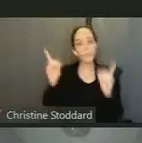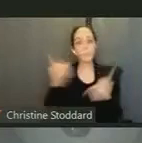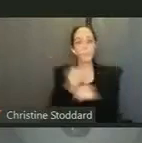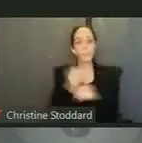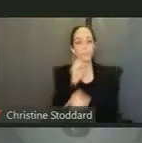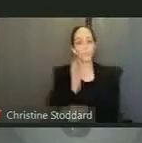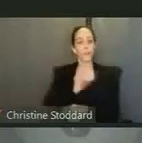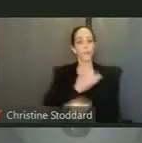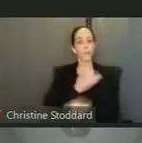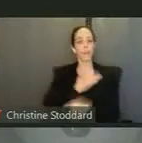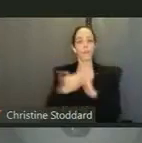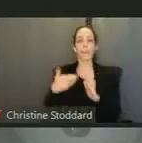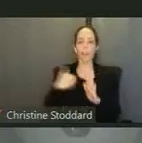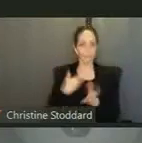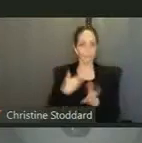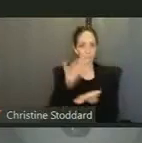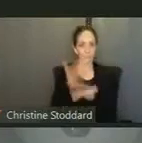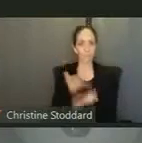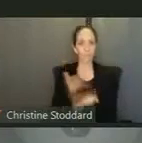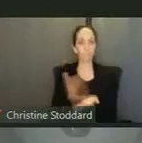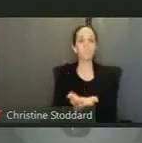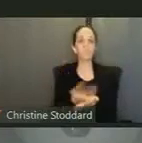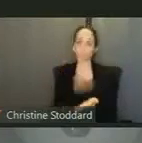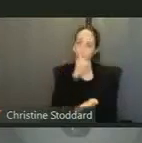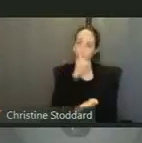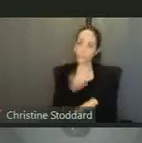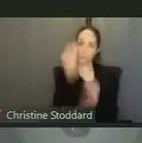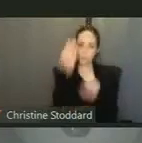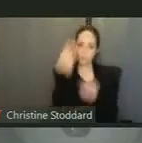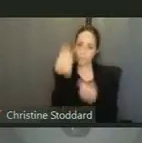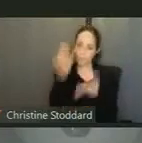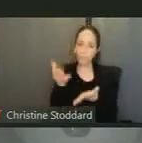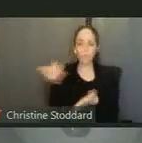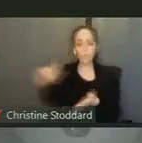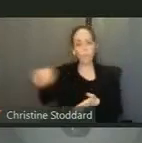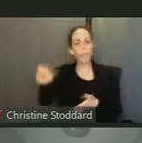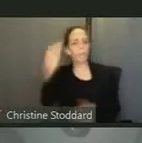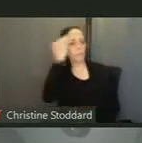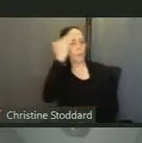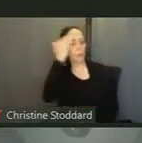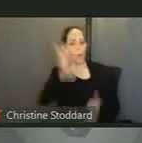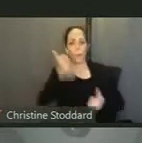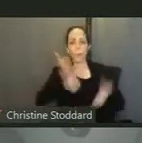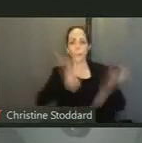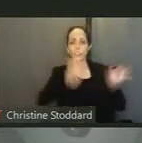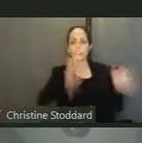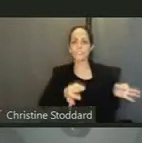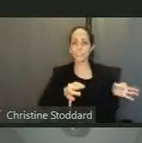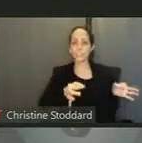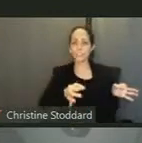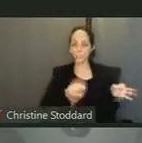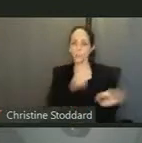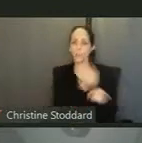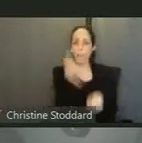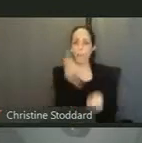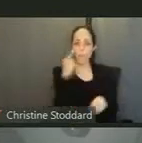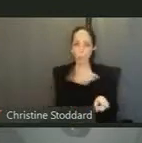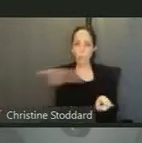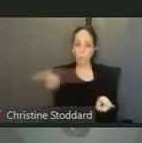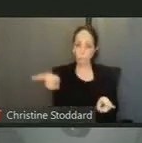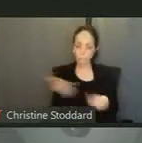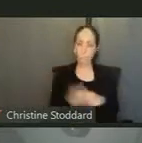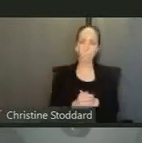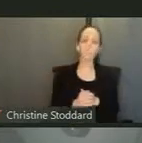has the facts so they can make informed decisions about staffing and services. Hopefully, as we look